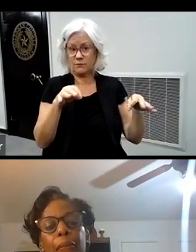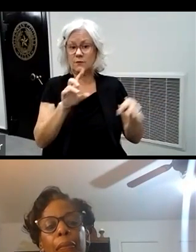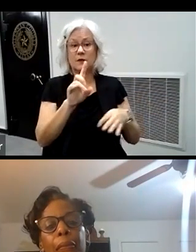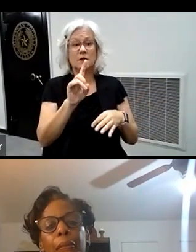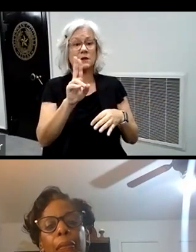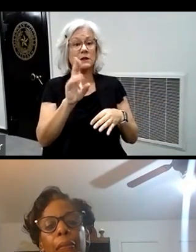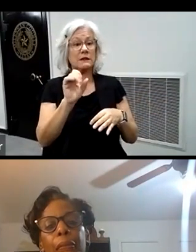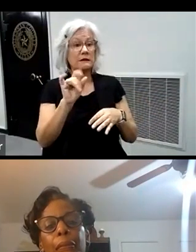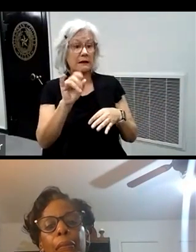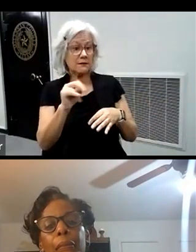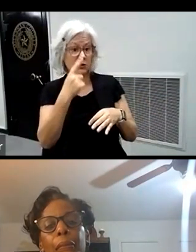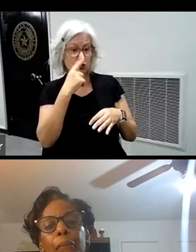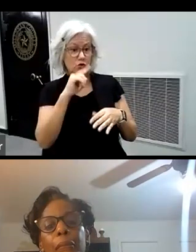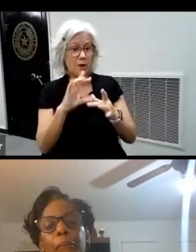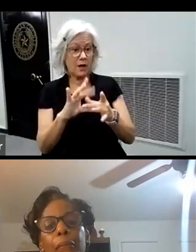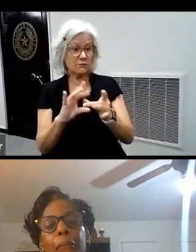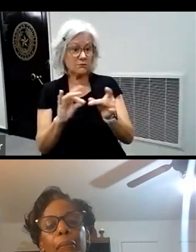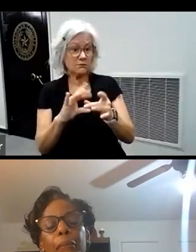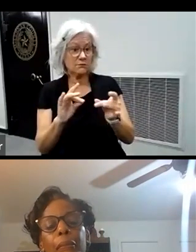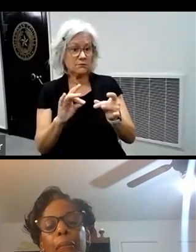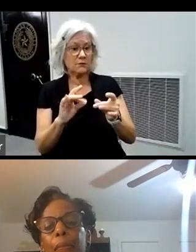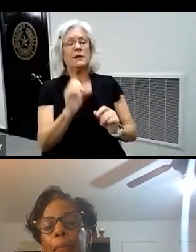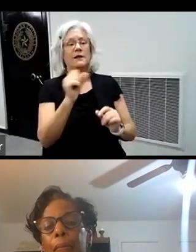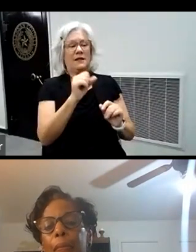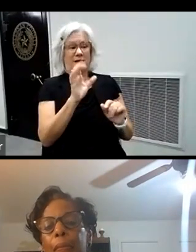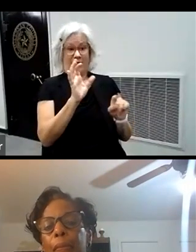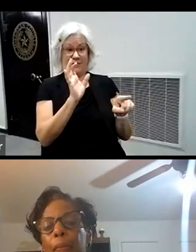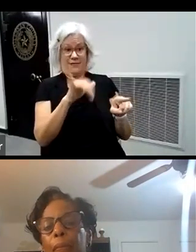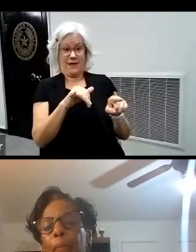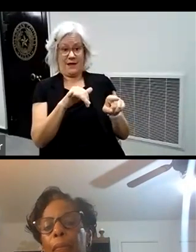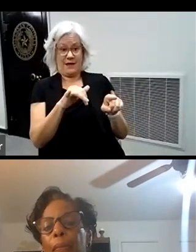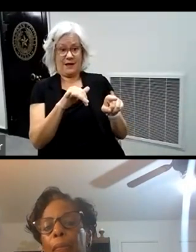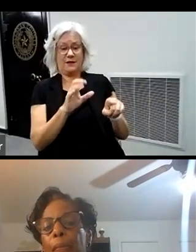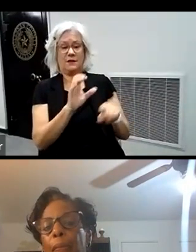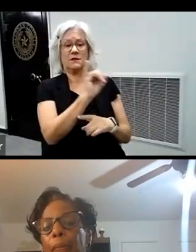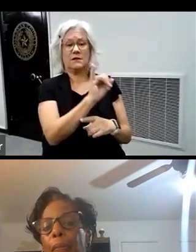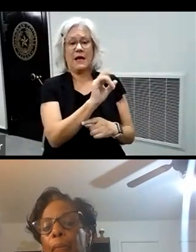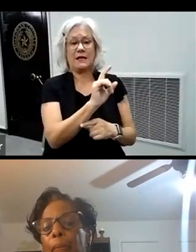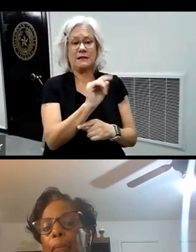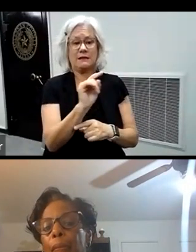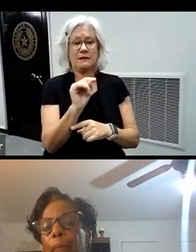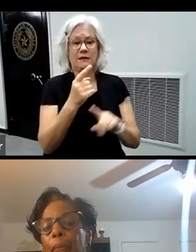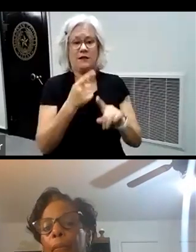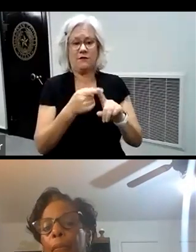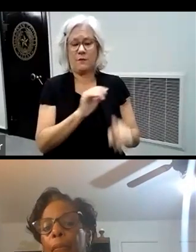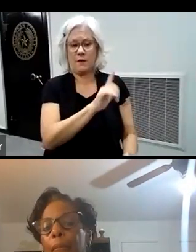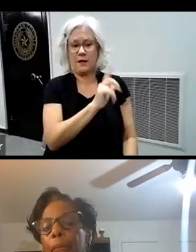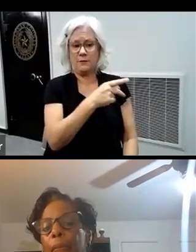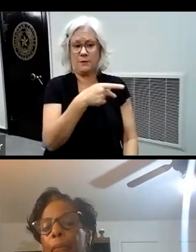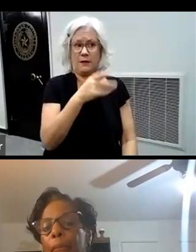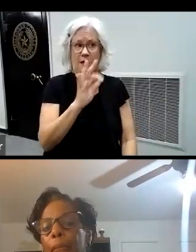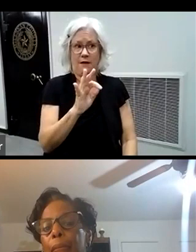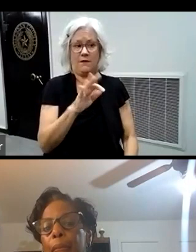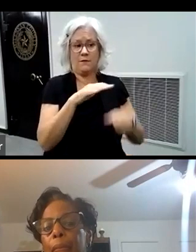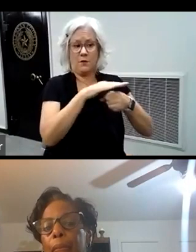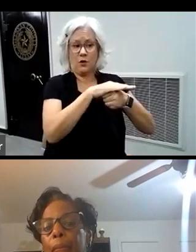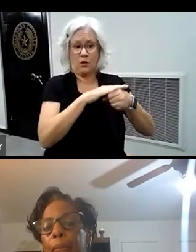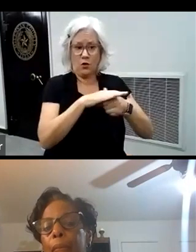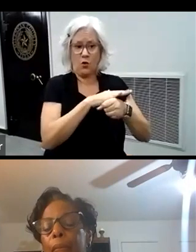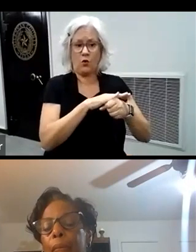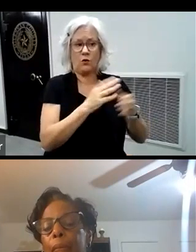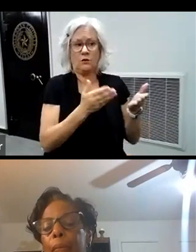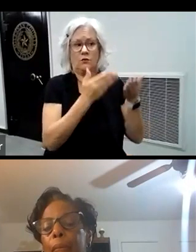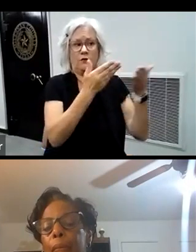Dustin, can you talk about this? Yes, sir. This is be an IGT from the LPPF, the Local Provider Participation